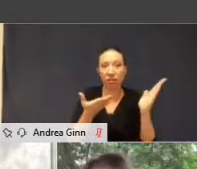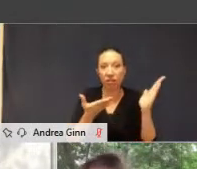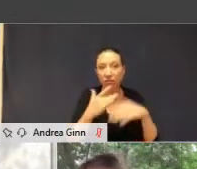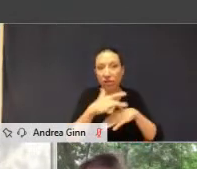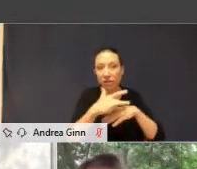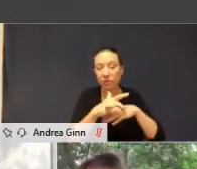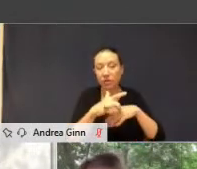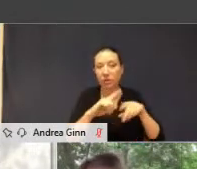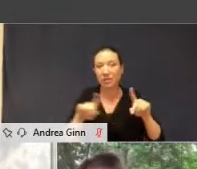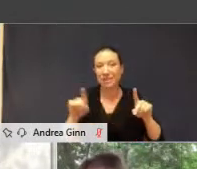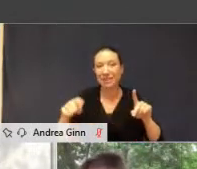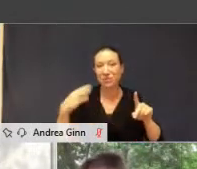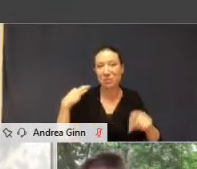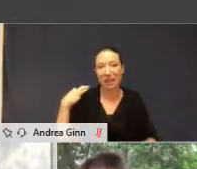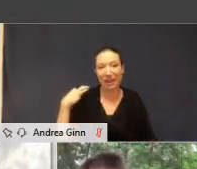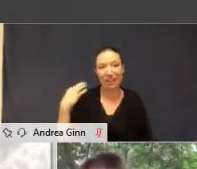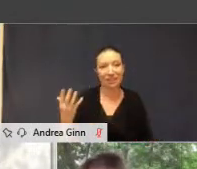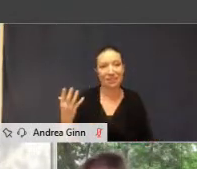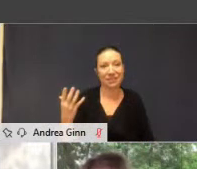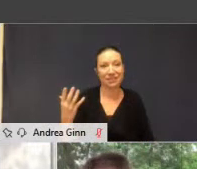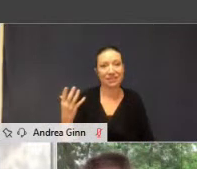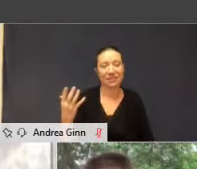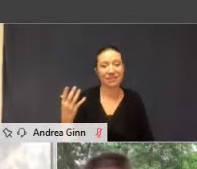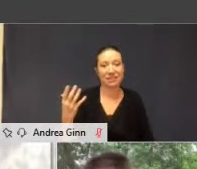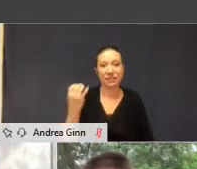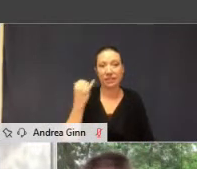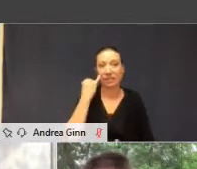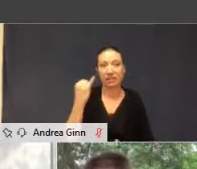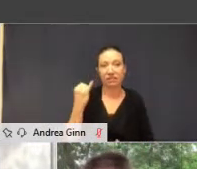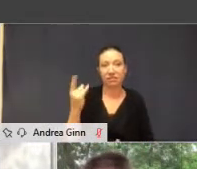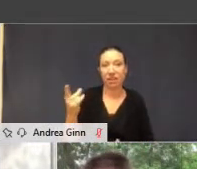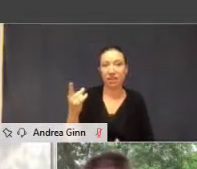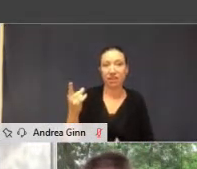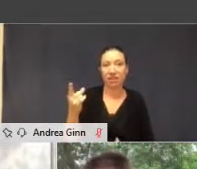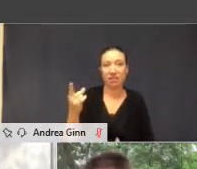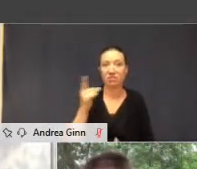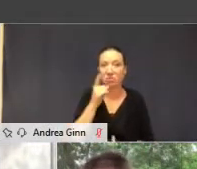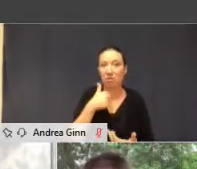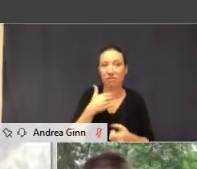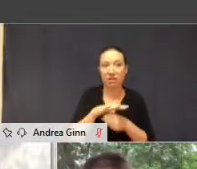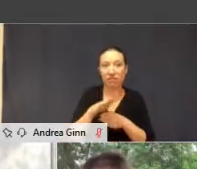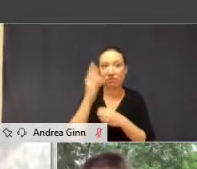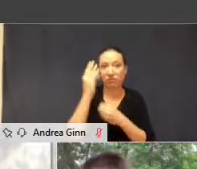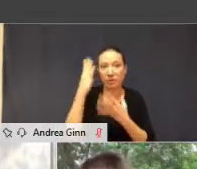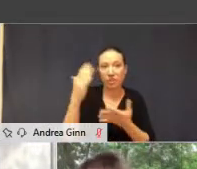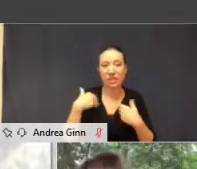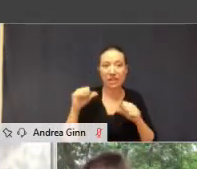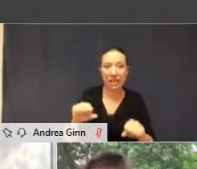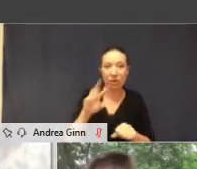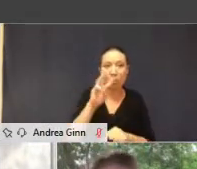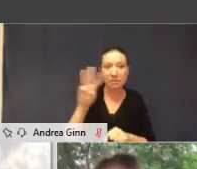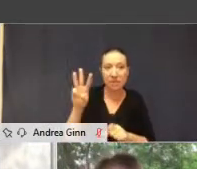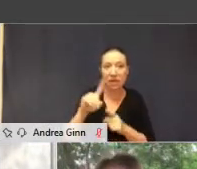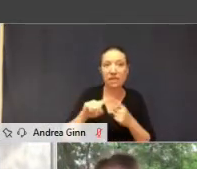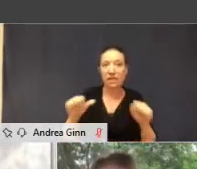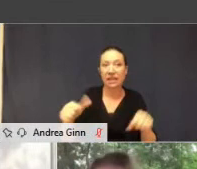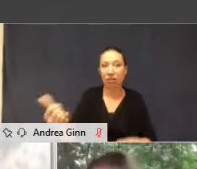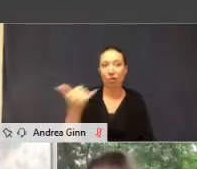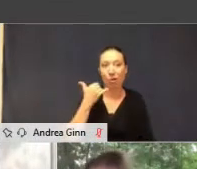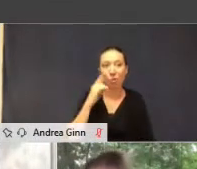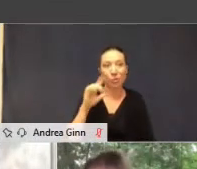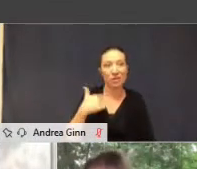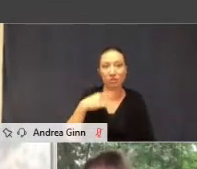to apply for it, and if they lack information, they can go to our website or give us a call. We're happy to help.